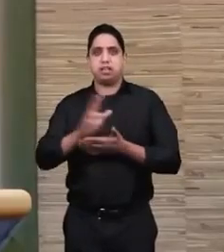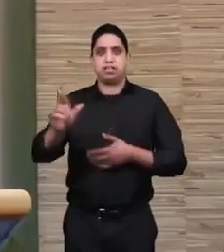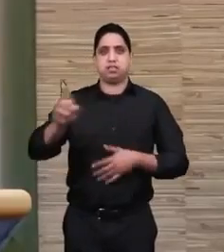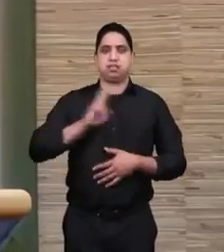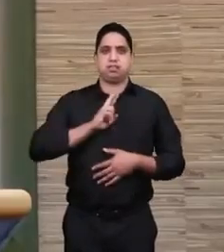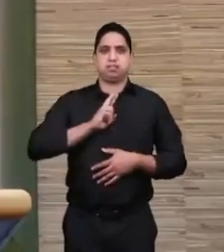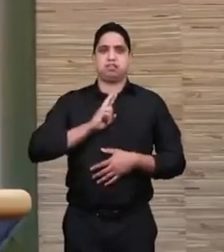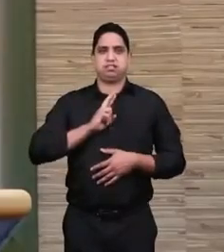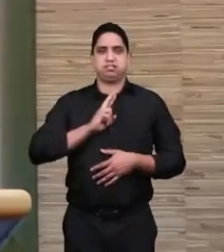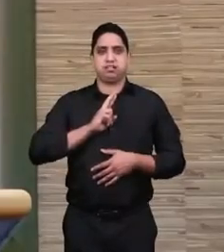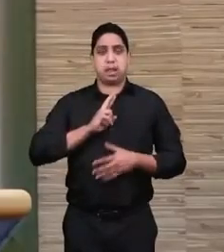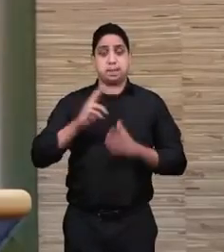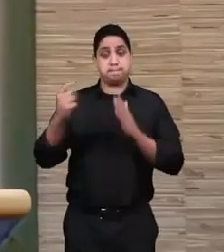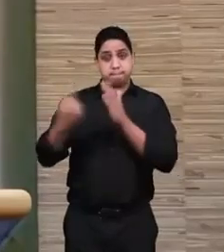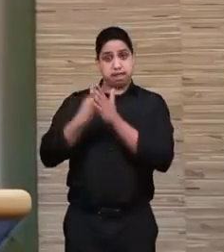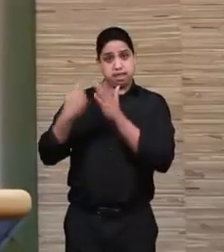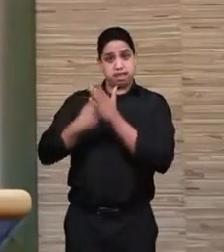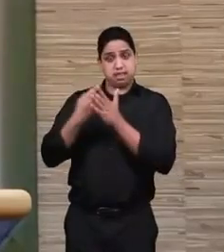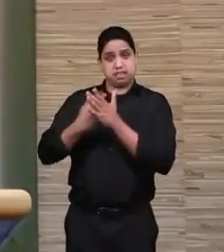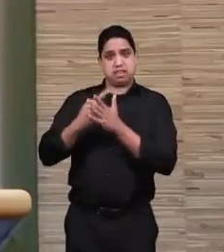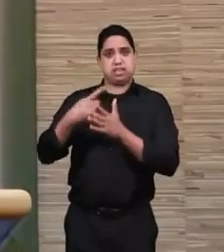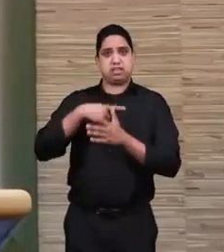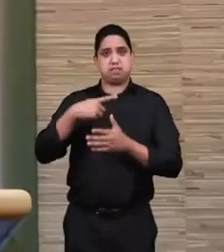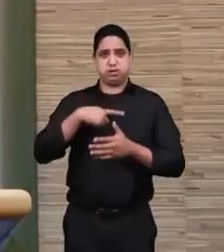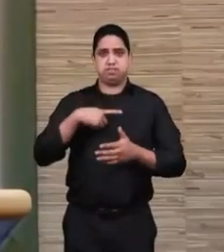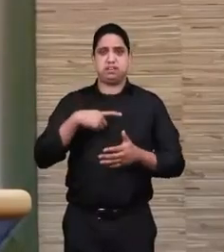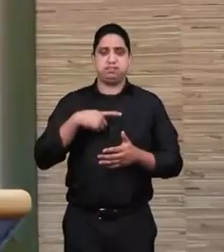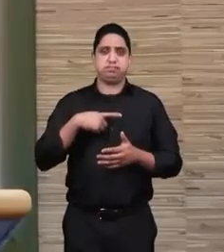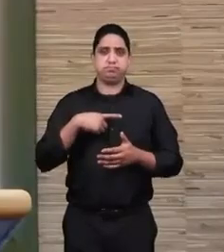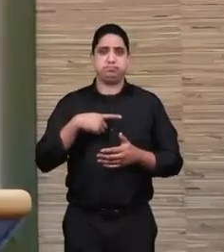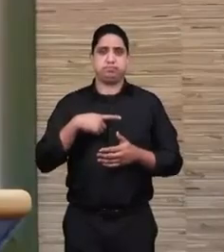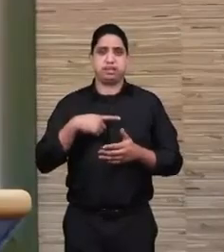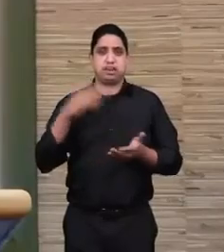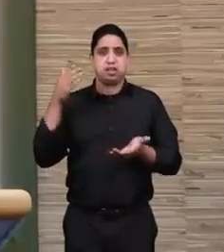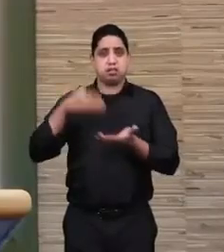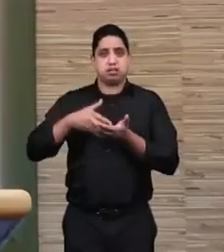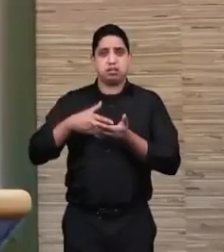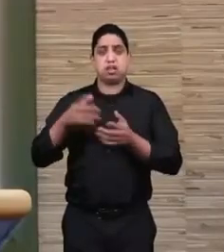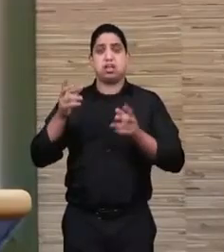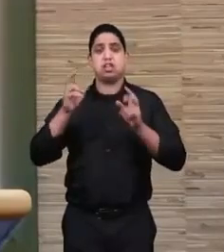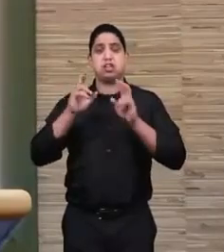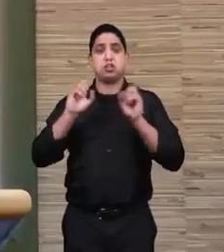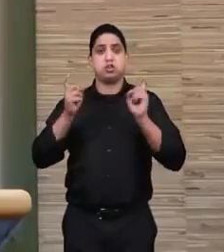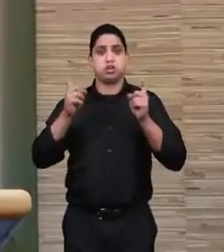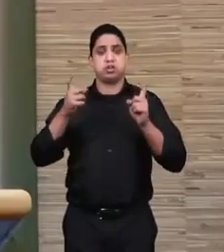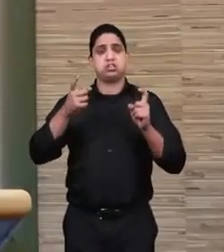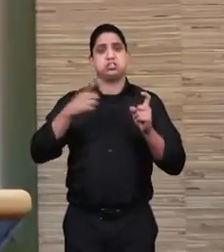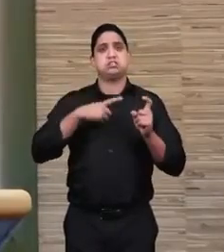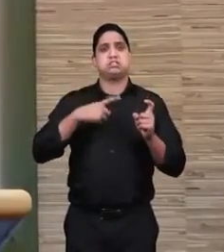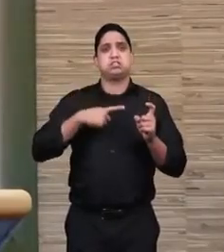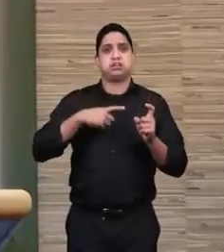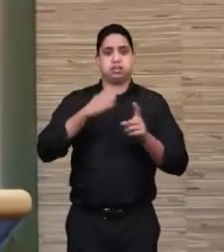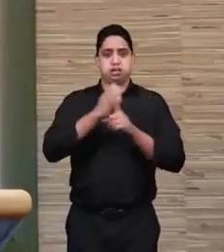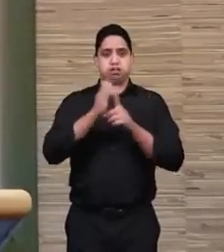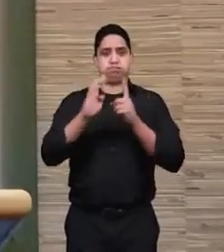to questions which were asked in the previous meeting that we had of the Sunday Bible School,